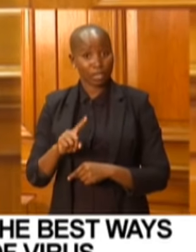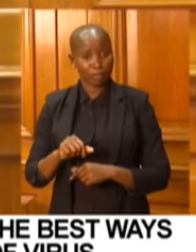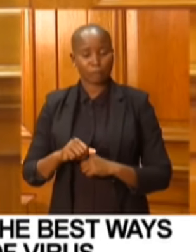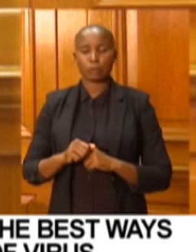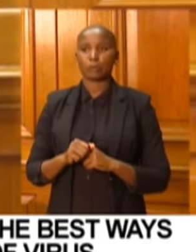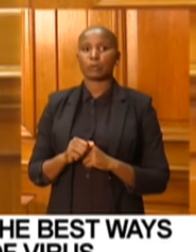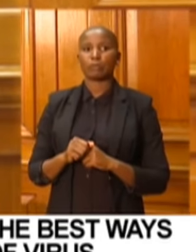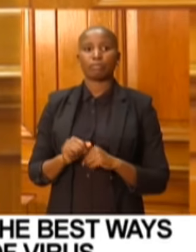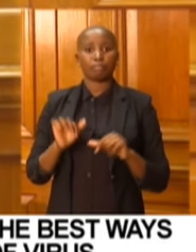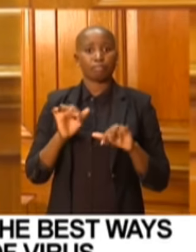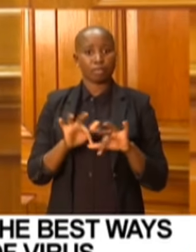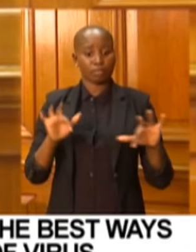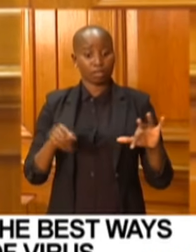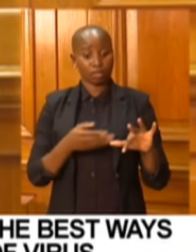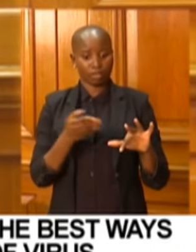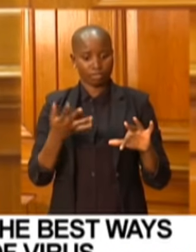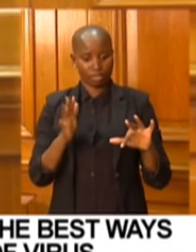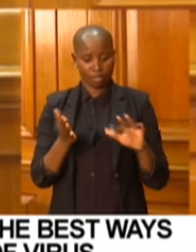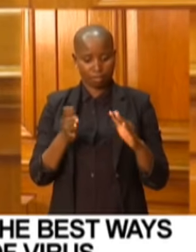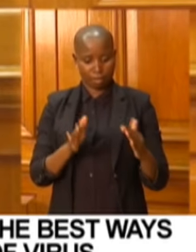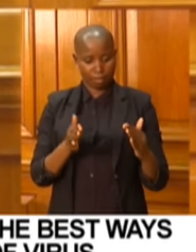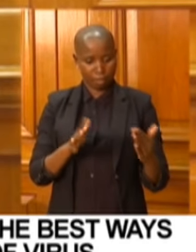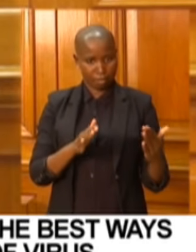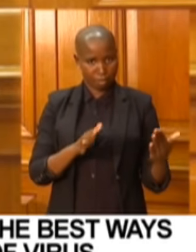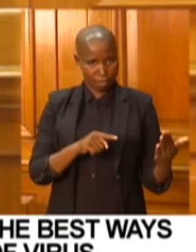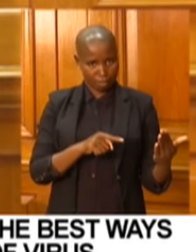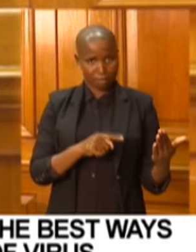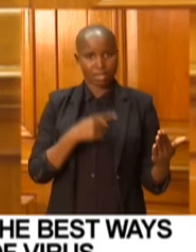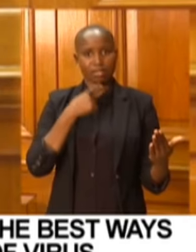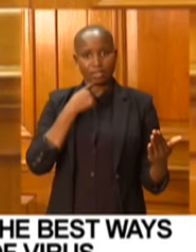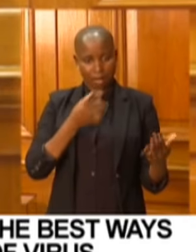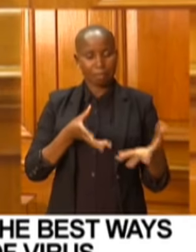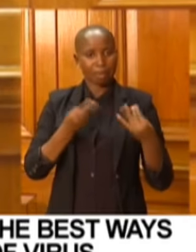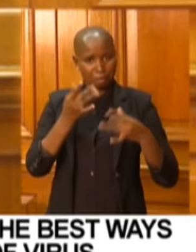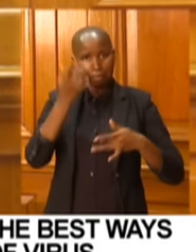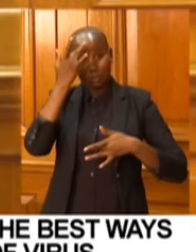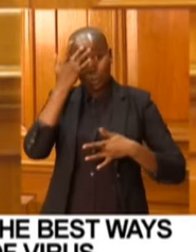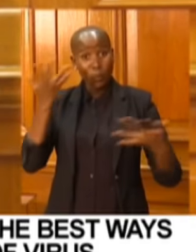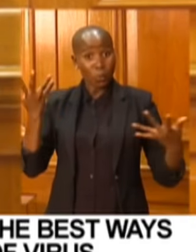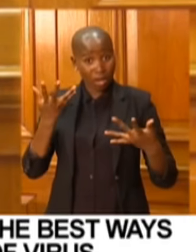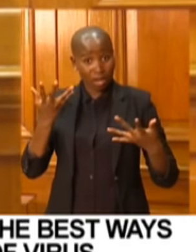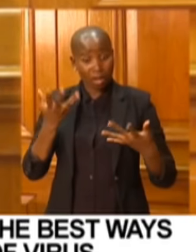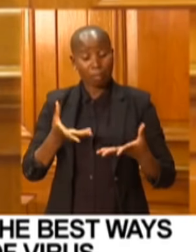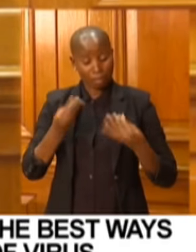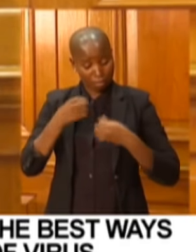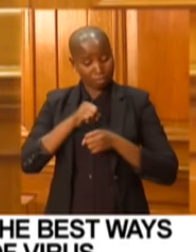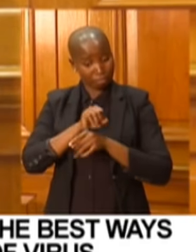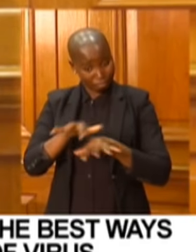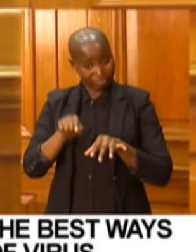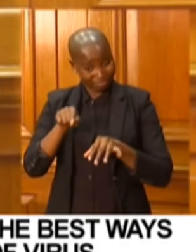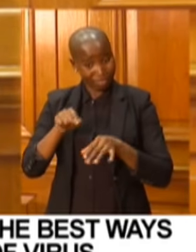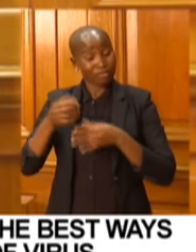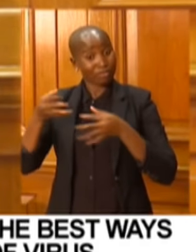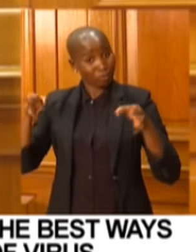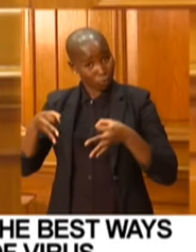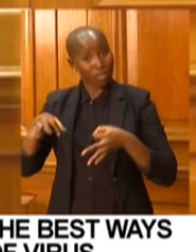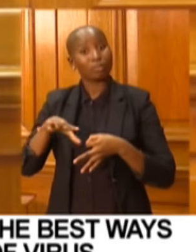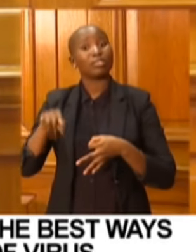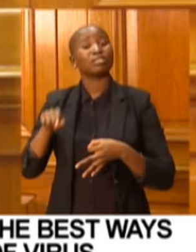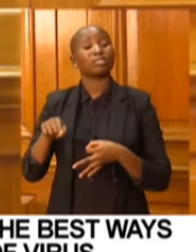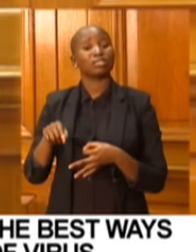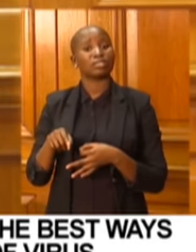who are now passing away were infected at funerals. Let us pay heed to